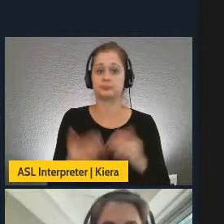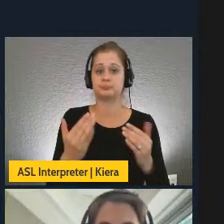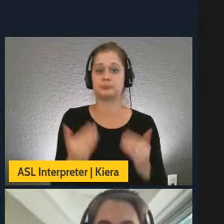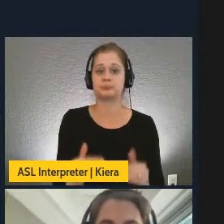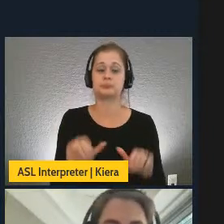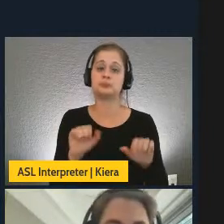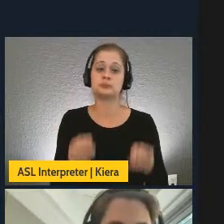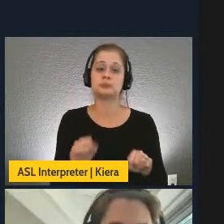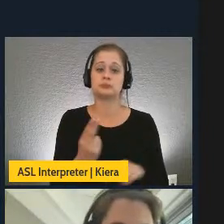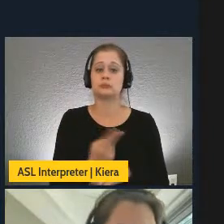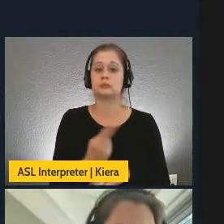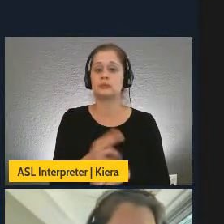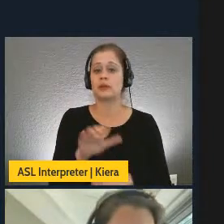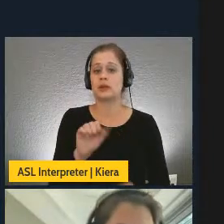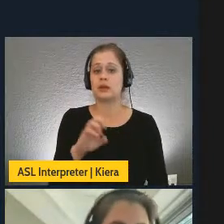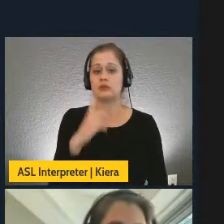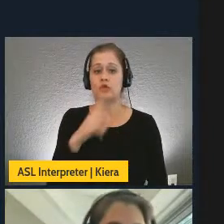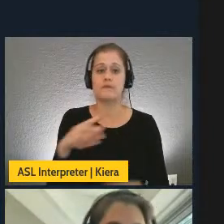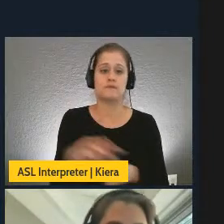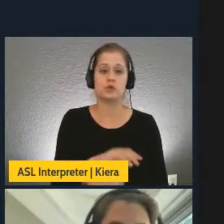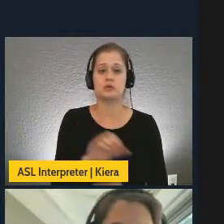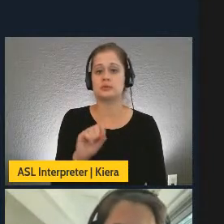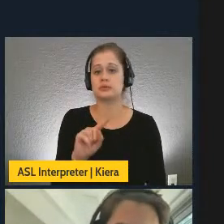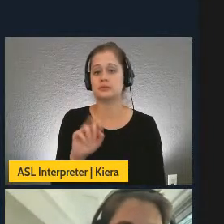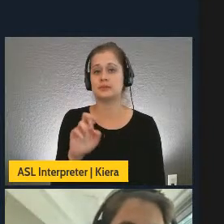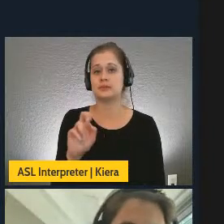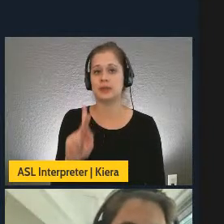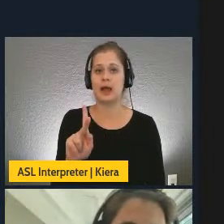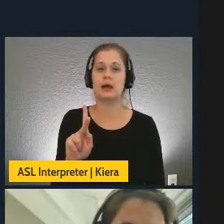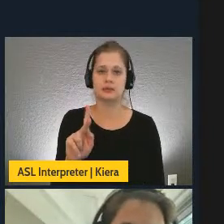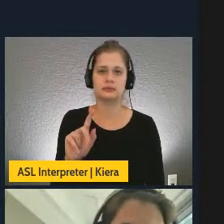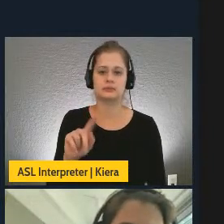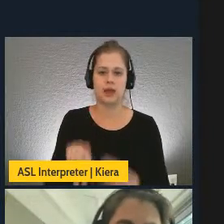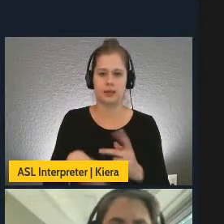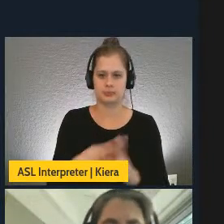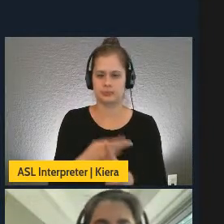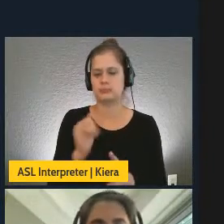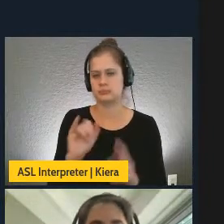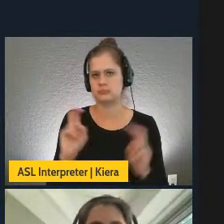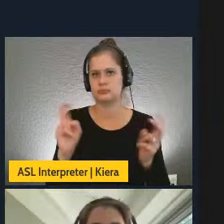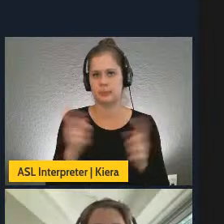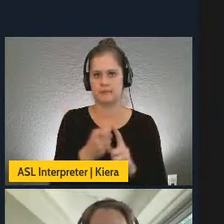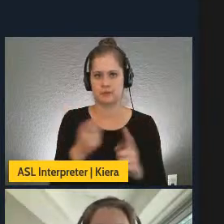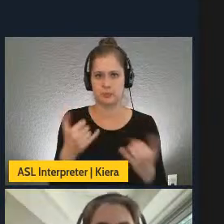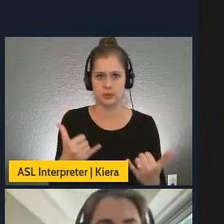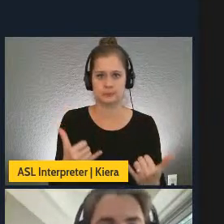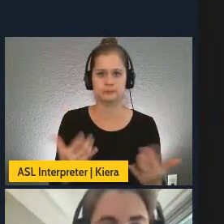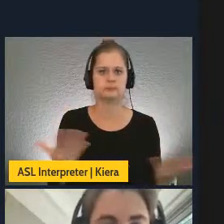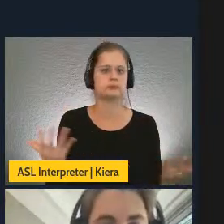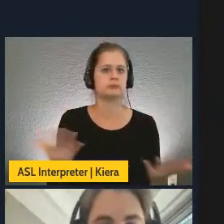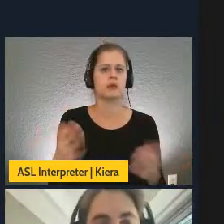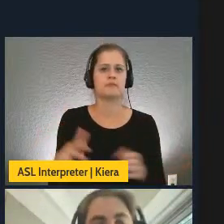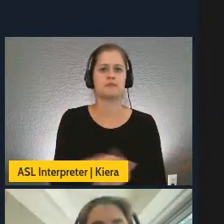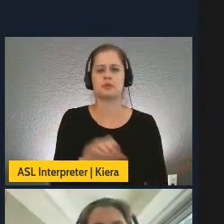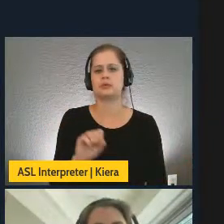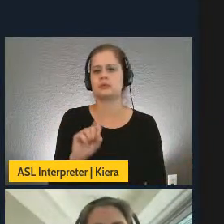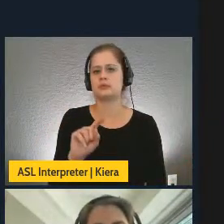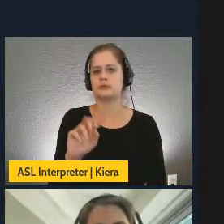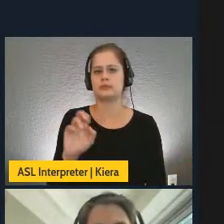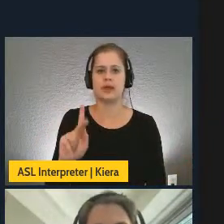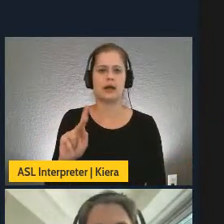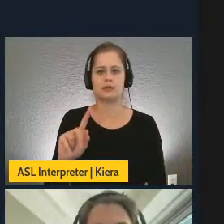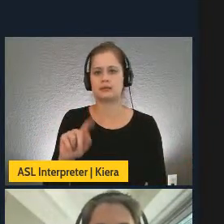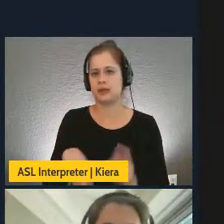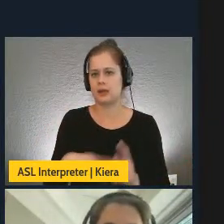full stack types, which is the topic I'm talking to you about today. So what are full stack types? So full stack types